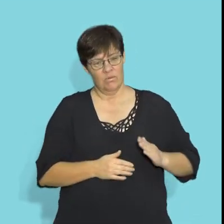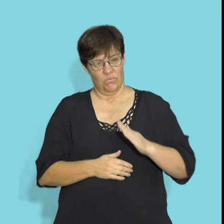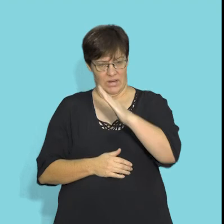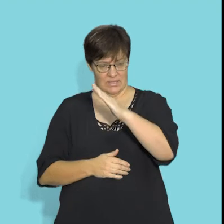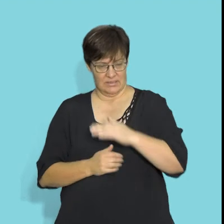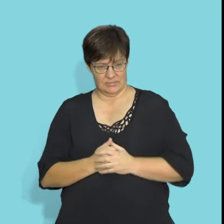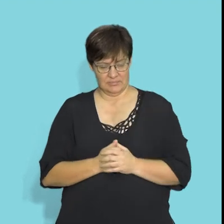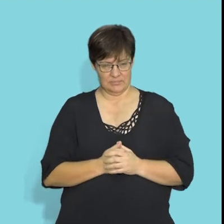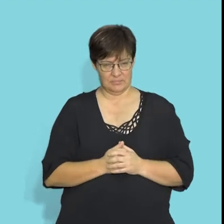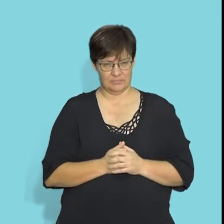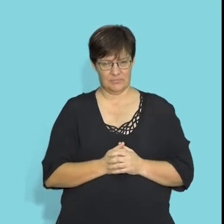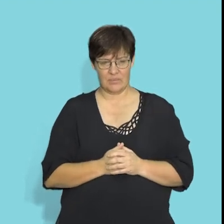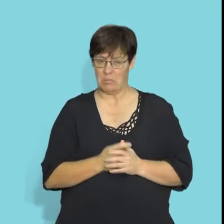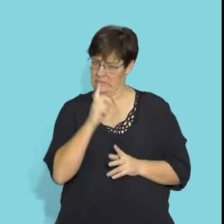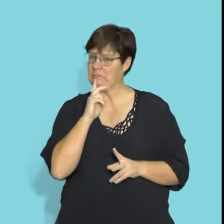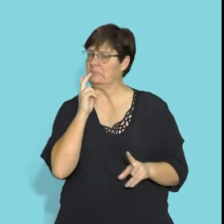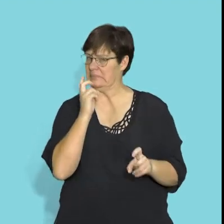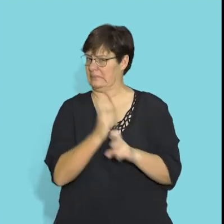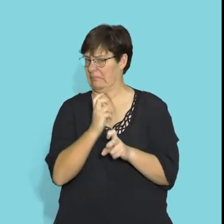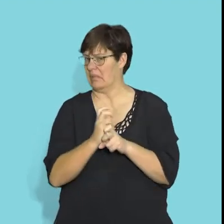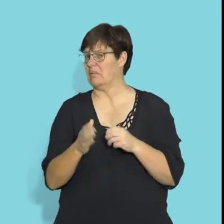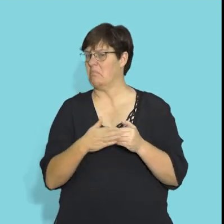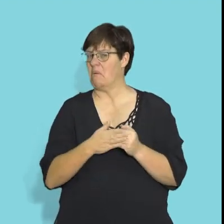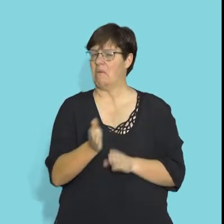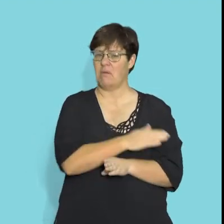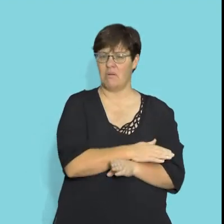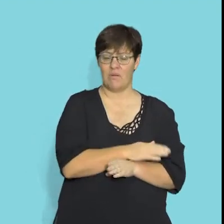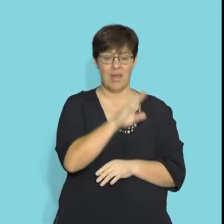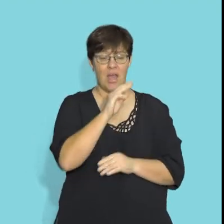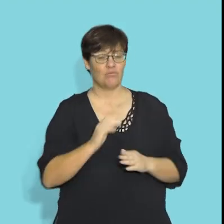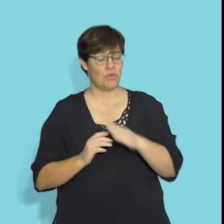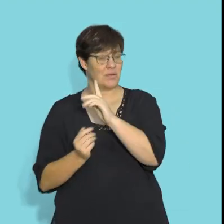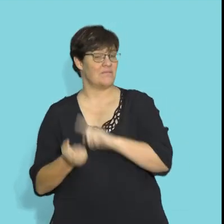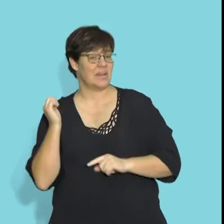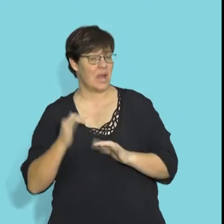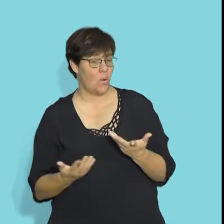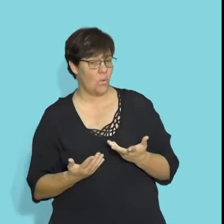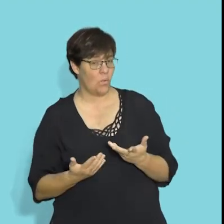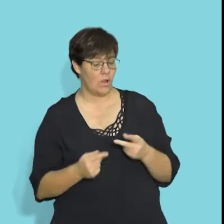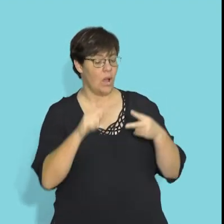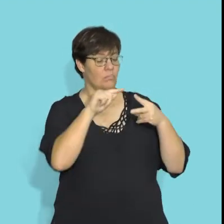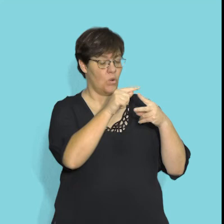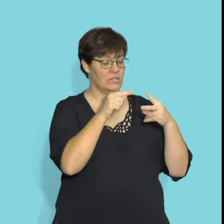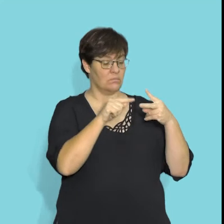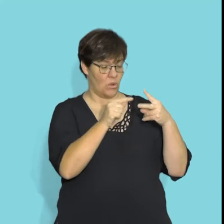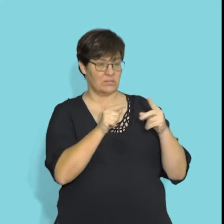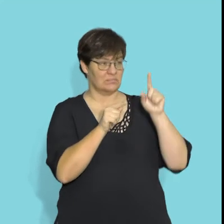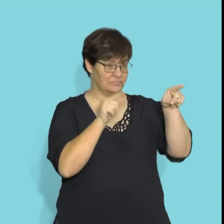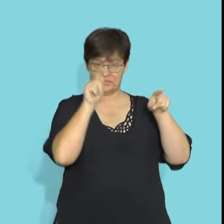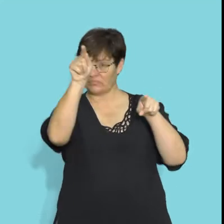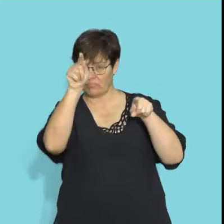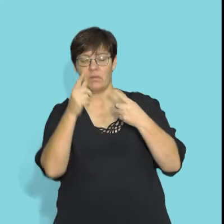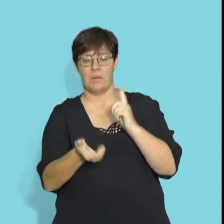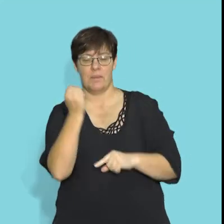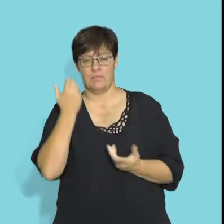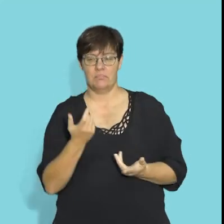gradient of st. Now, this is a little bit more challenging because, again, how did we find the gradients? Previously, using 2 points in the gradient form.